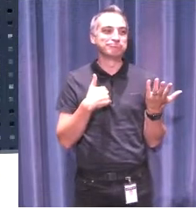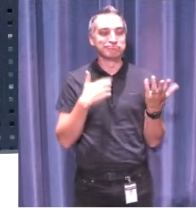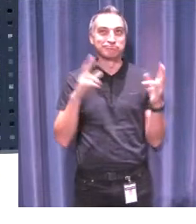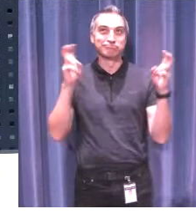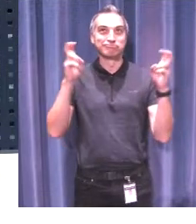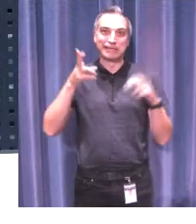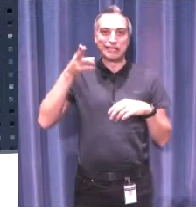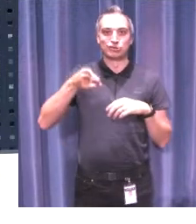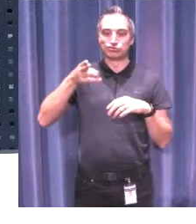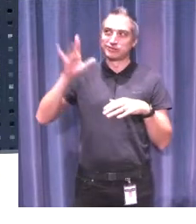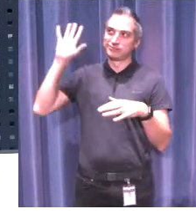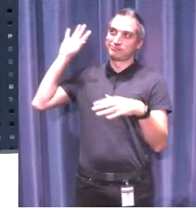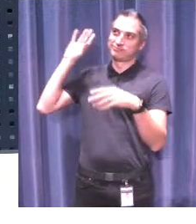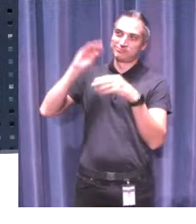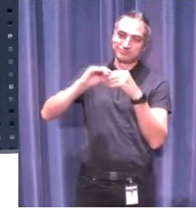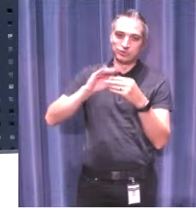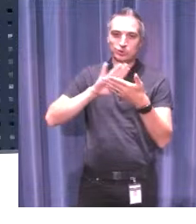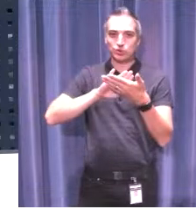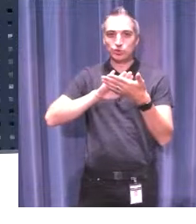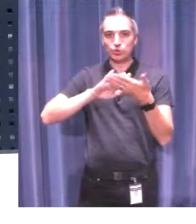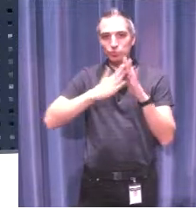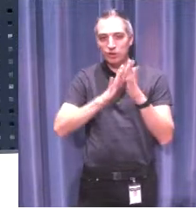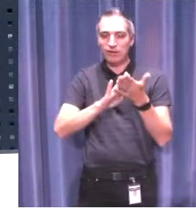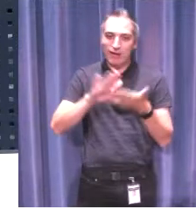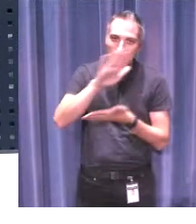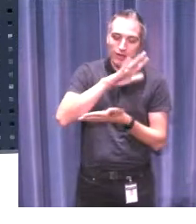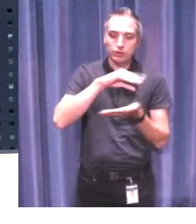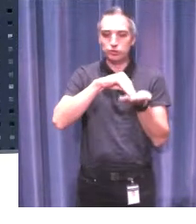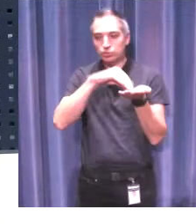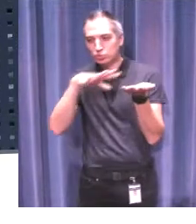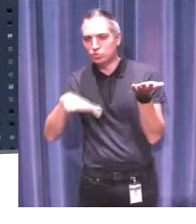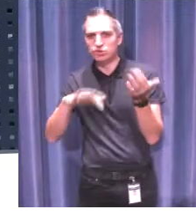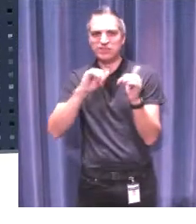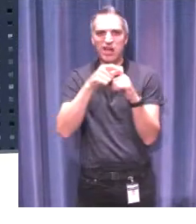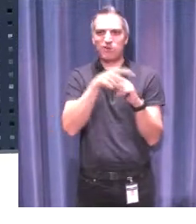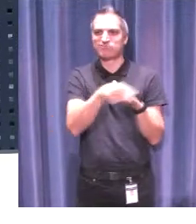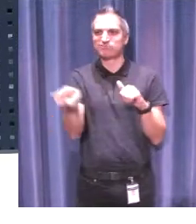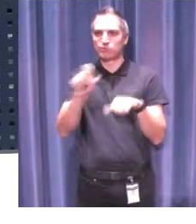history of community colleges and students and how they work.